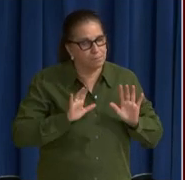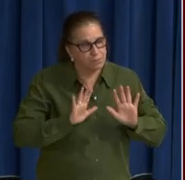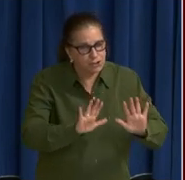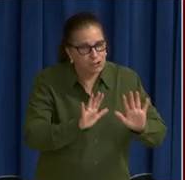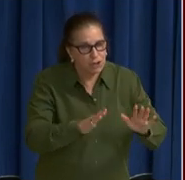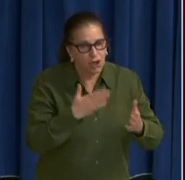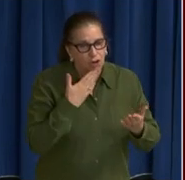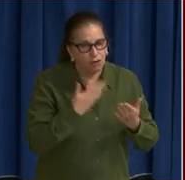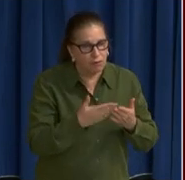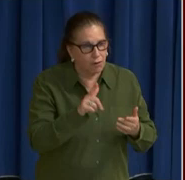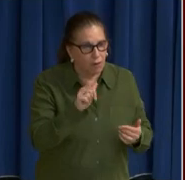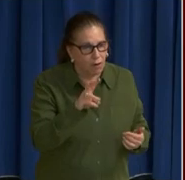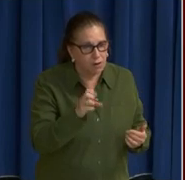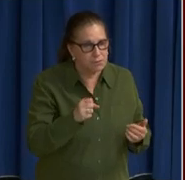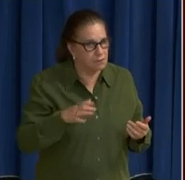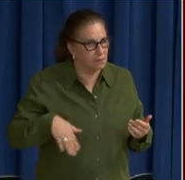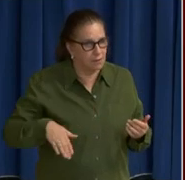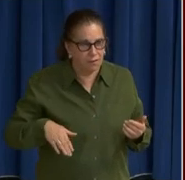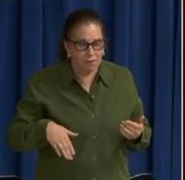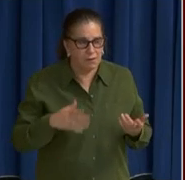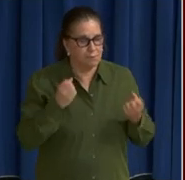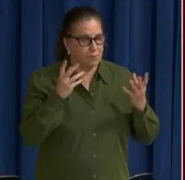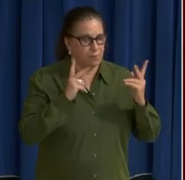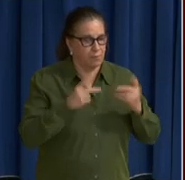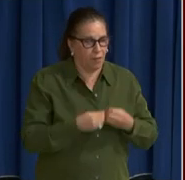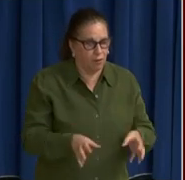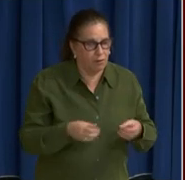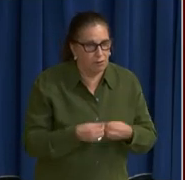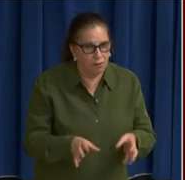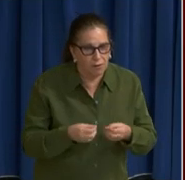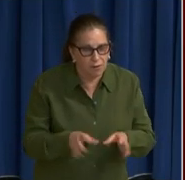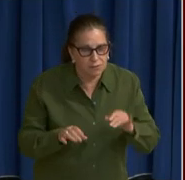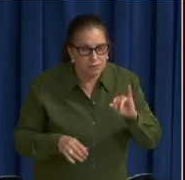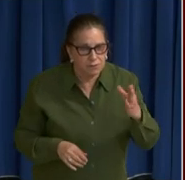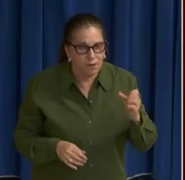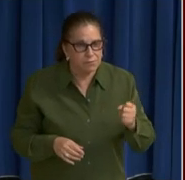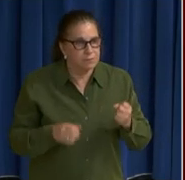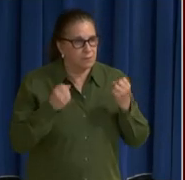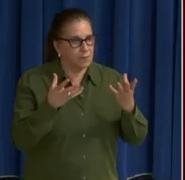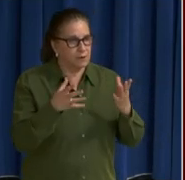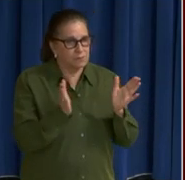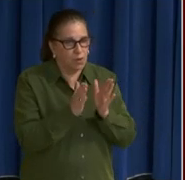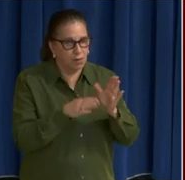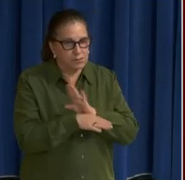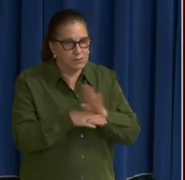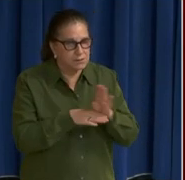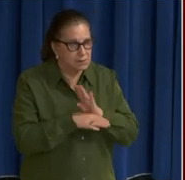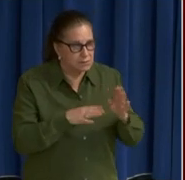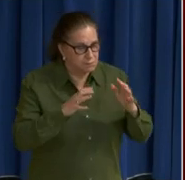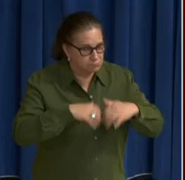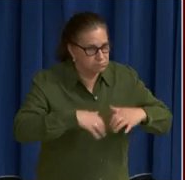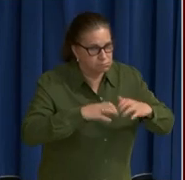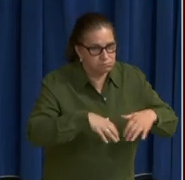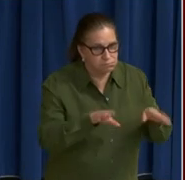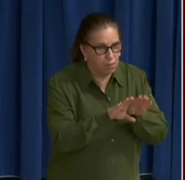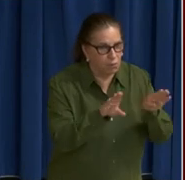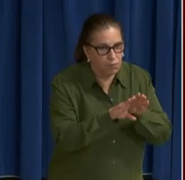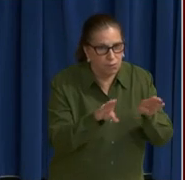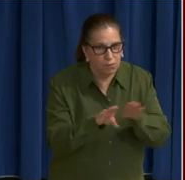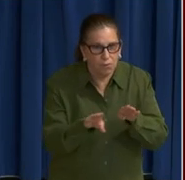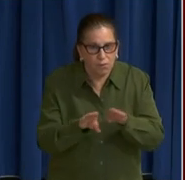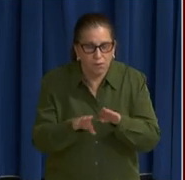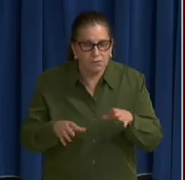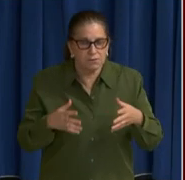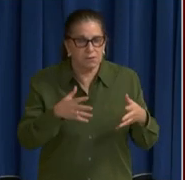or more small business relief. As a distraction, he's focused on American cities where millions